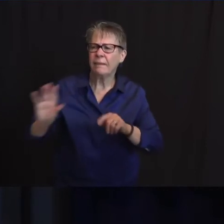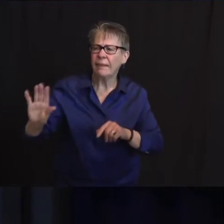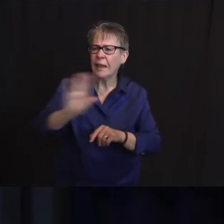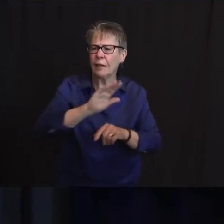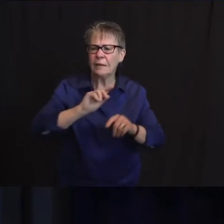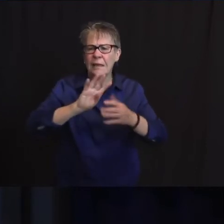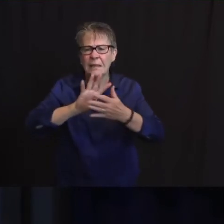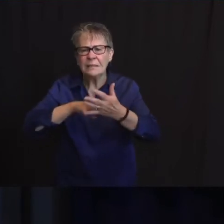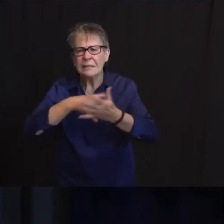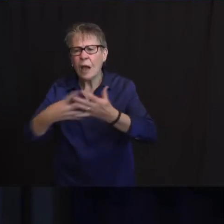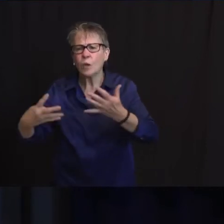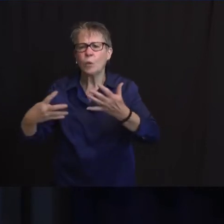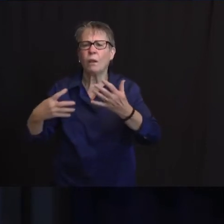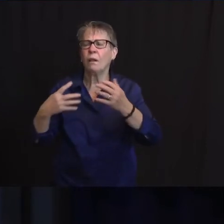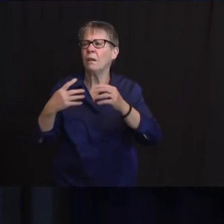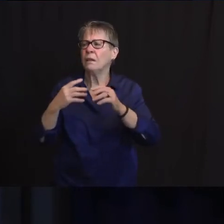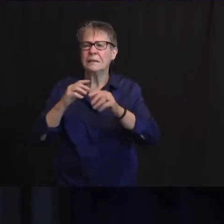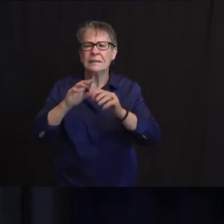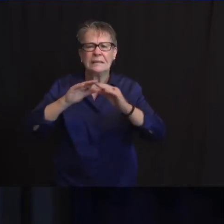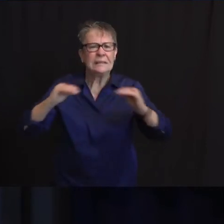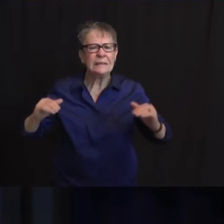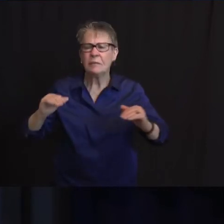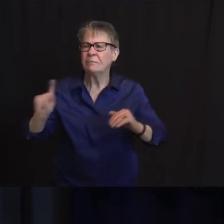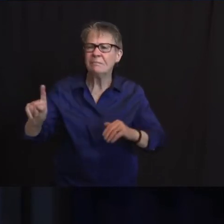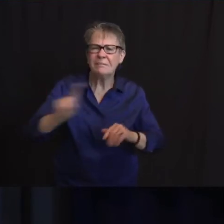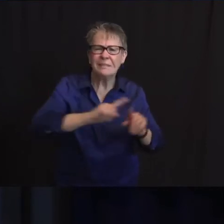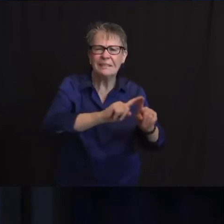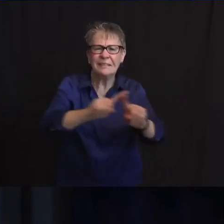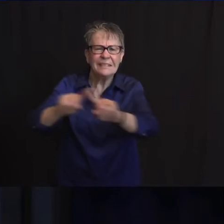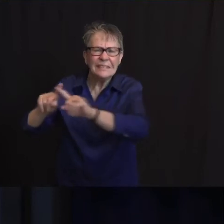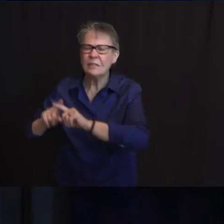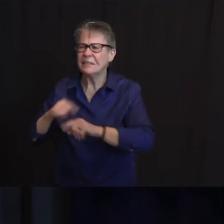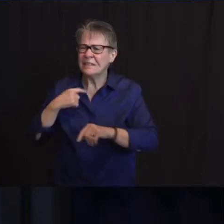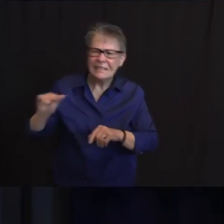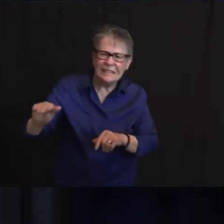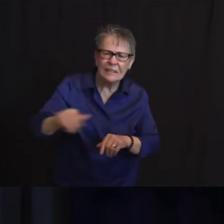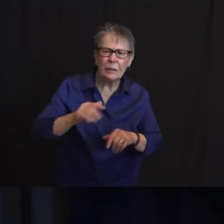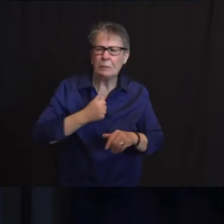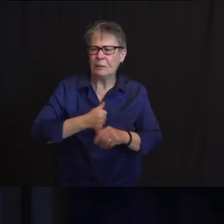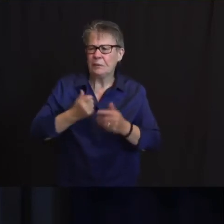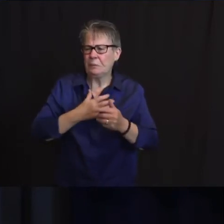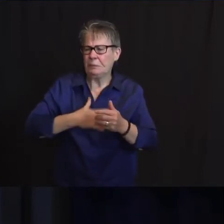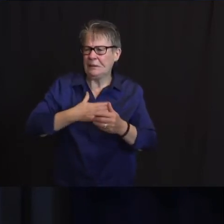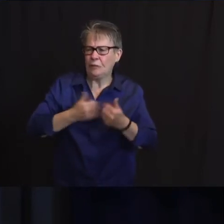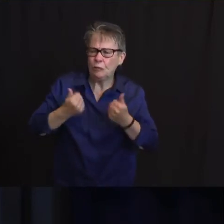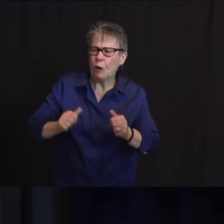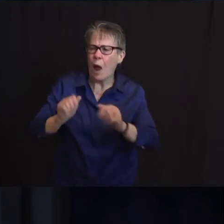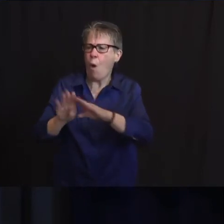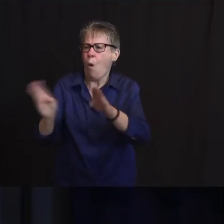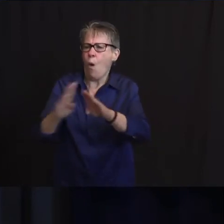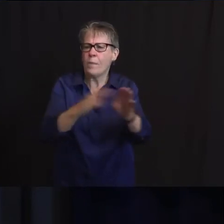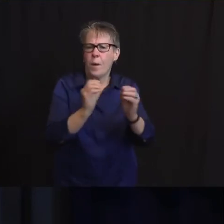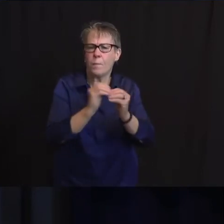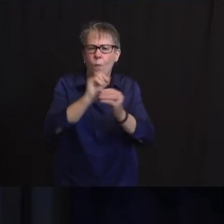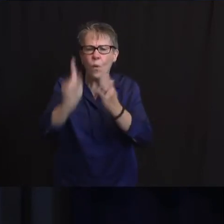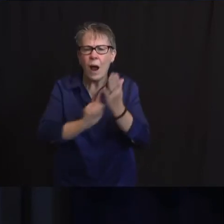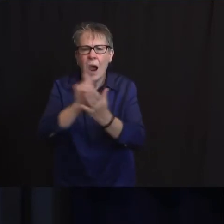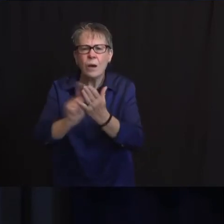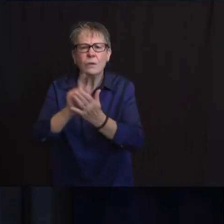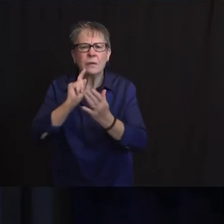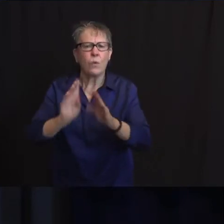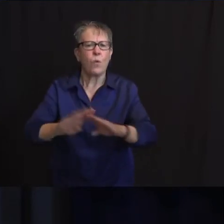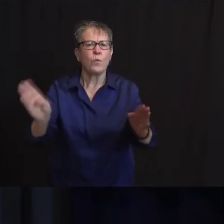their appointments through NJVSS so hotline callers can be scheduled while they're on the phone with one